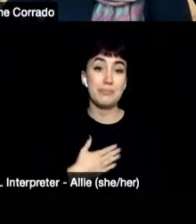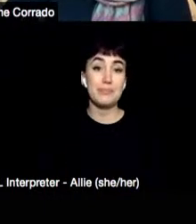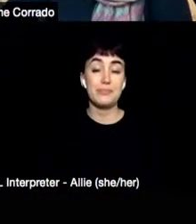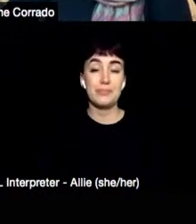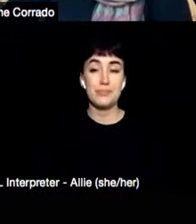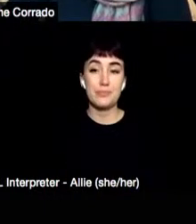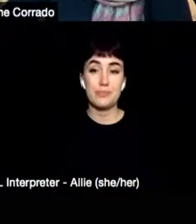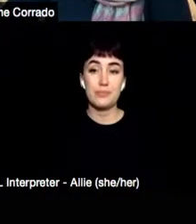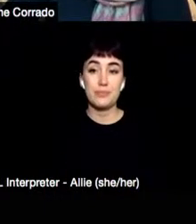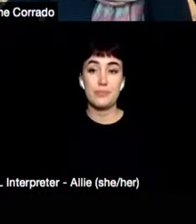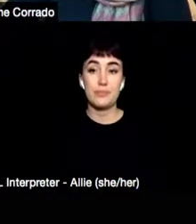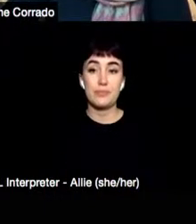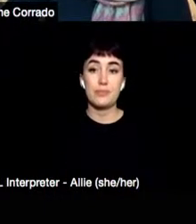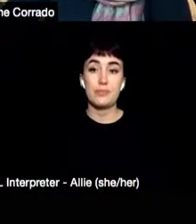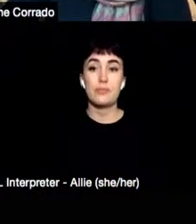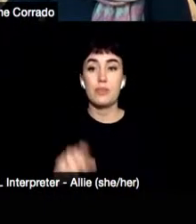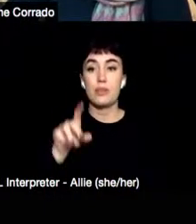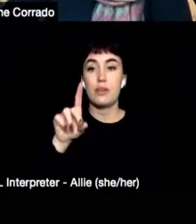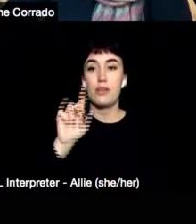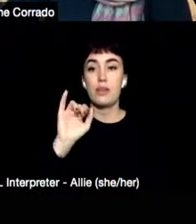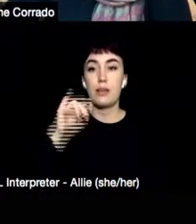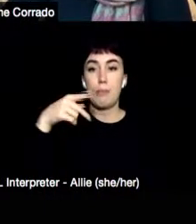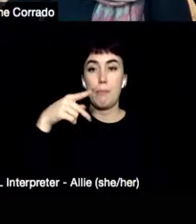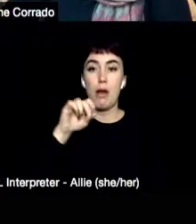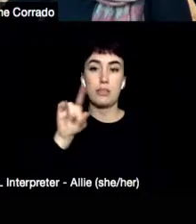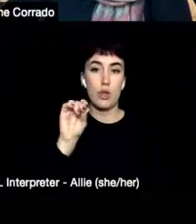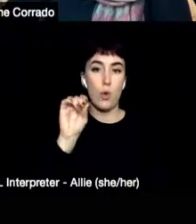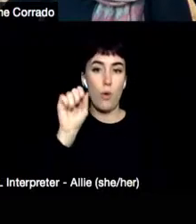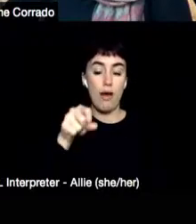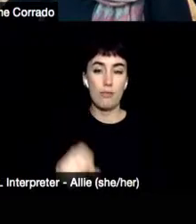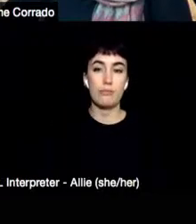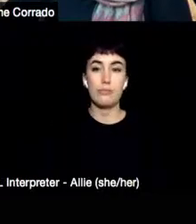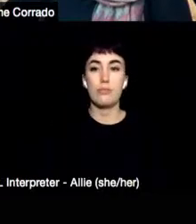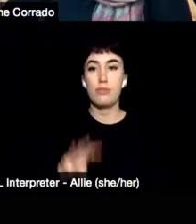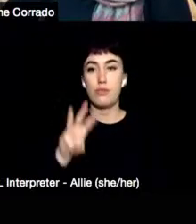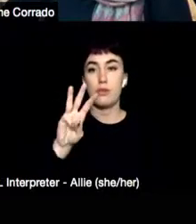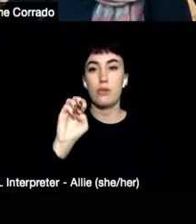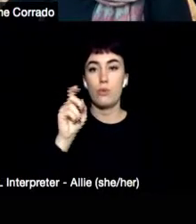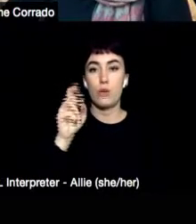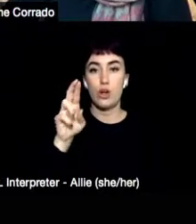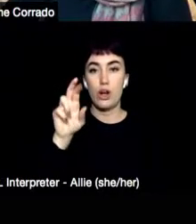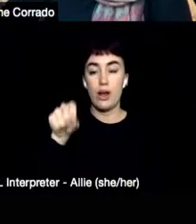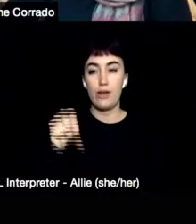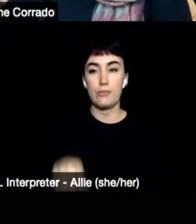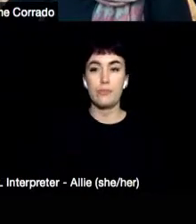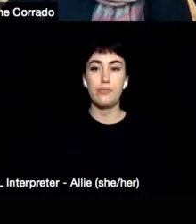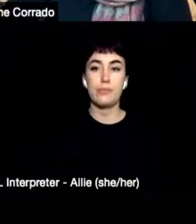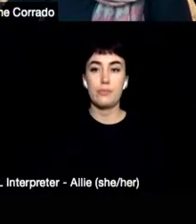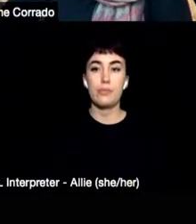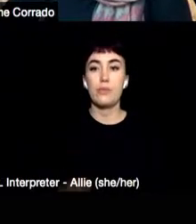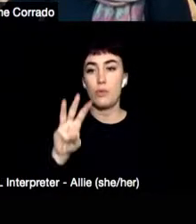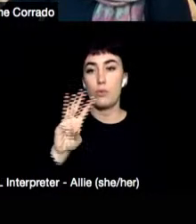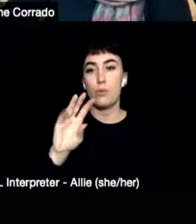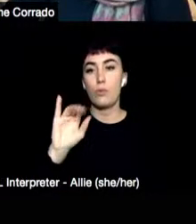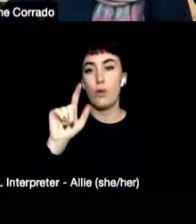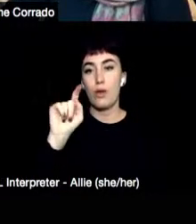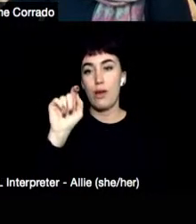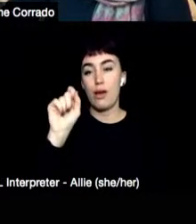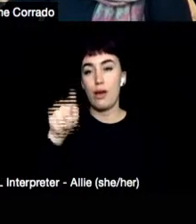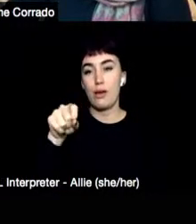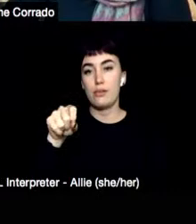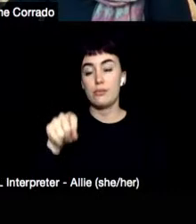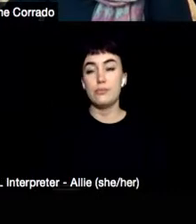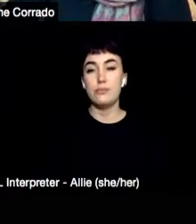call the roll. Councilmember DePonzio, Aye. Councilmember Werner, Aye. Councilmember Wilt,